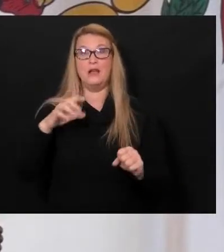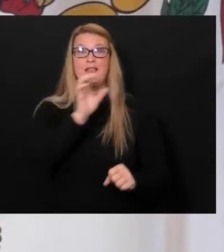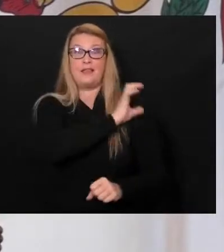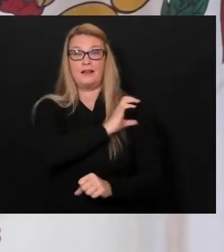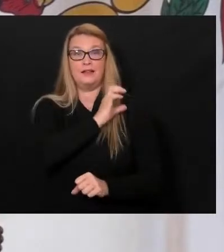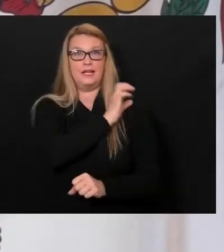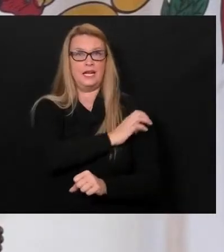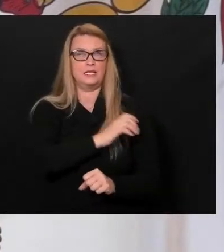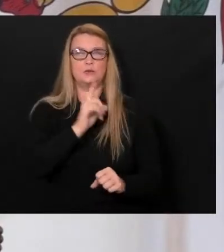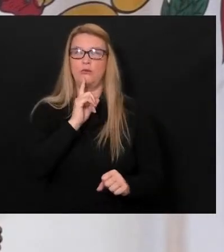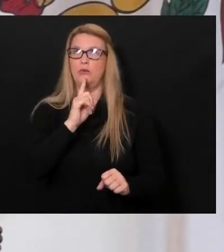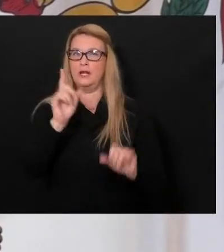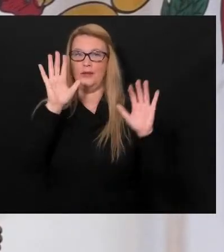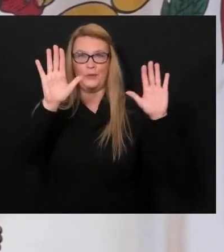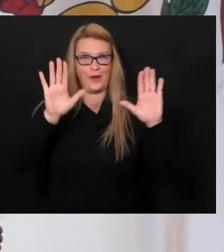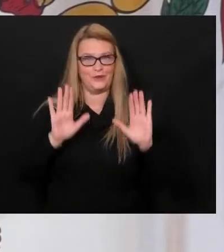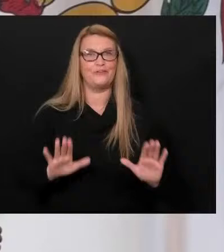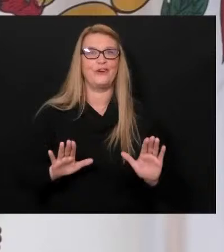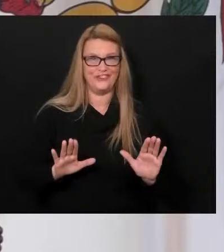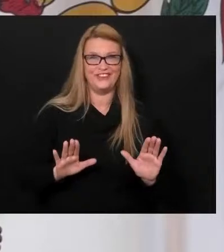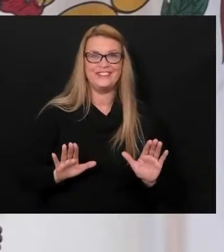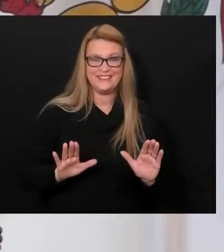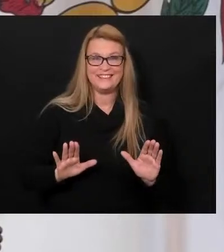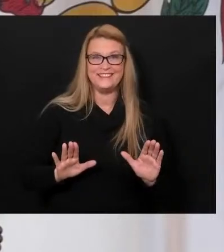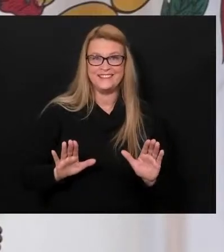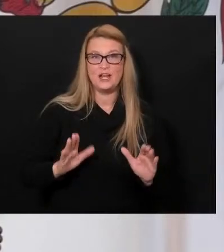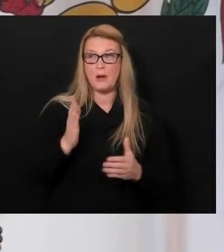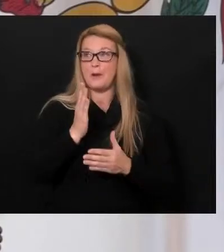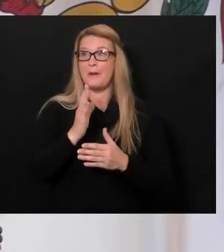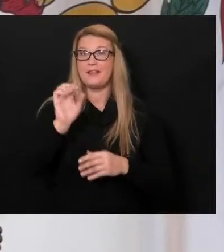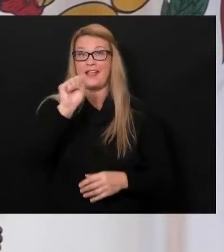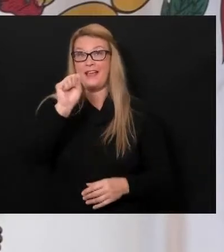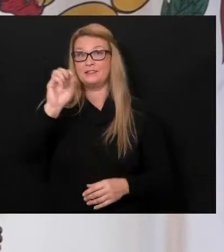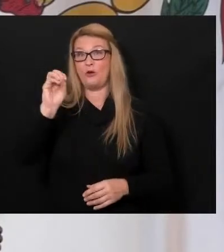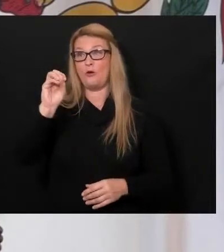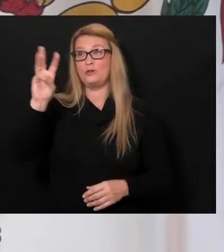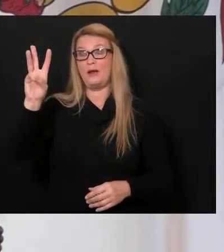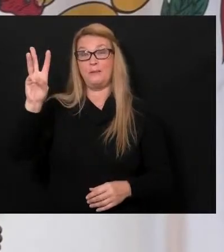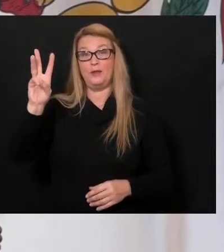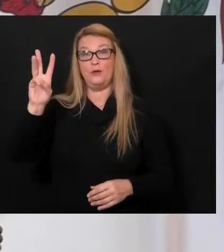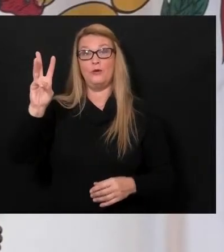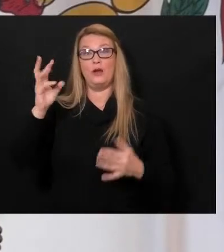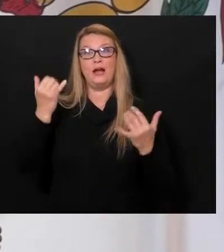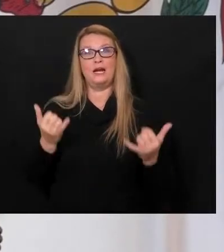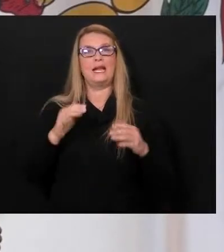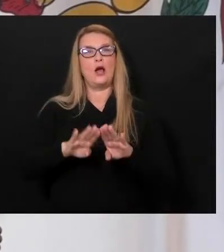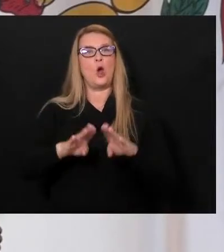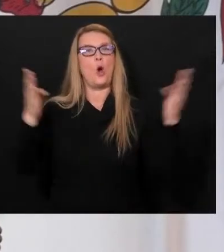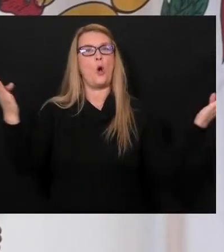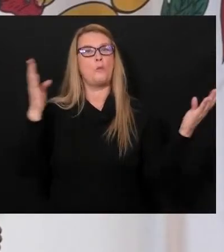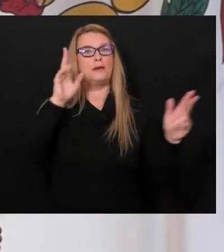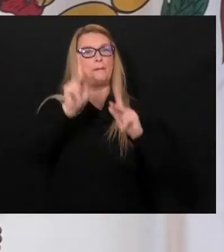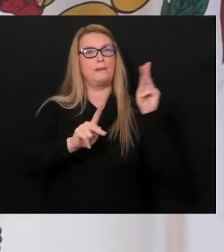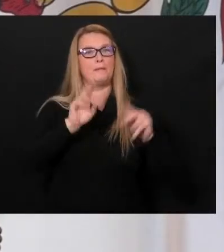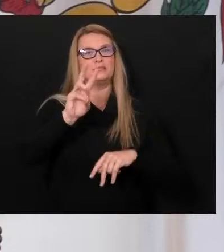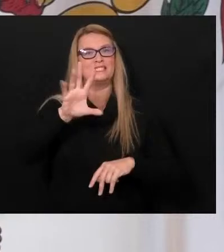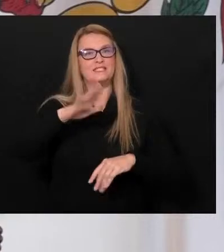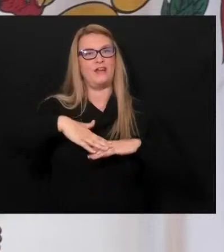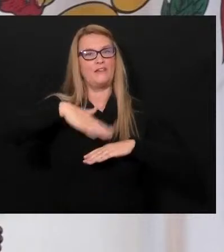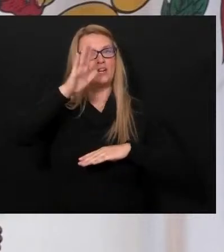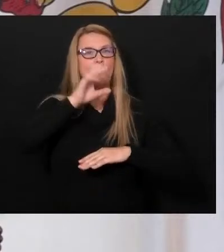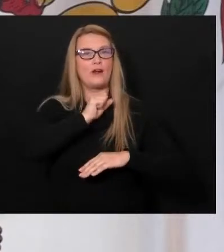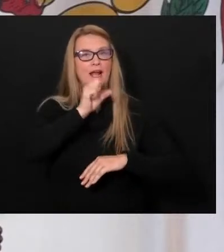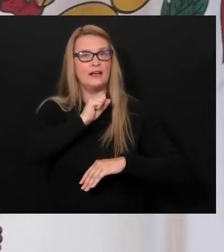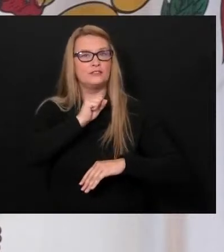have they been wonderful. As part of Operation Save Our Wisdom, are open to West Virginians 65 and